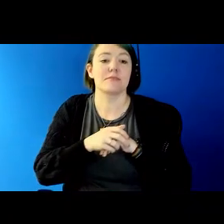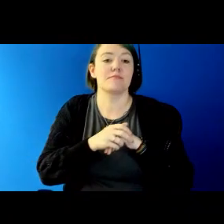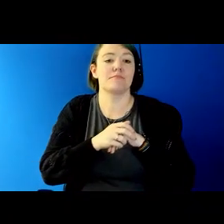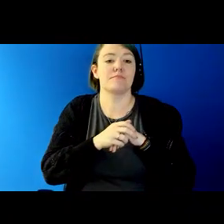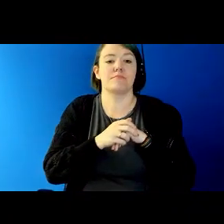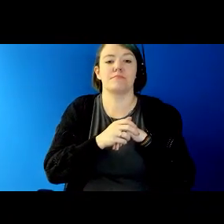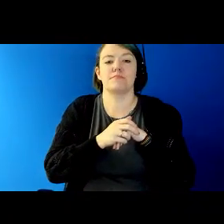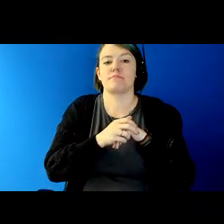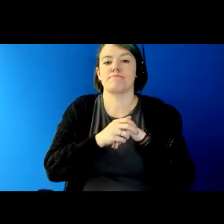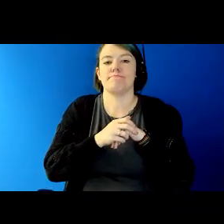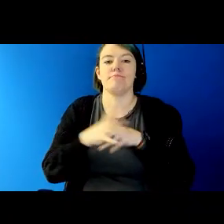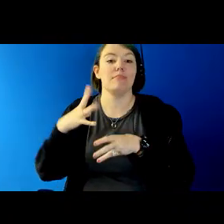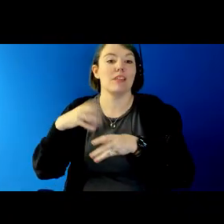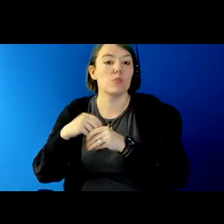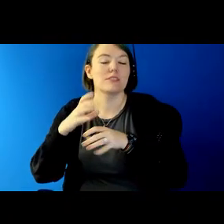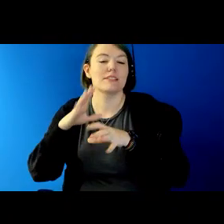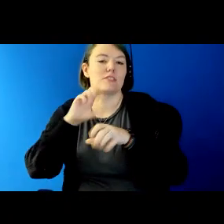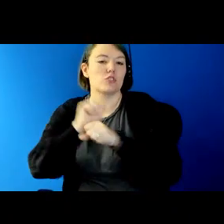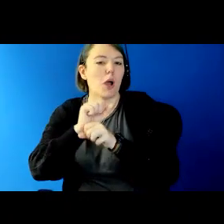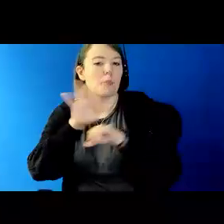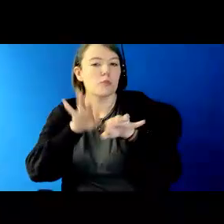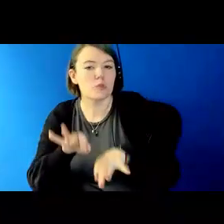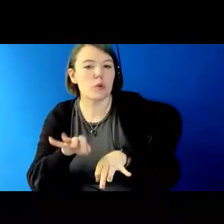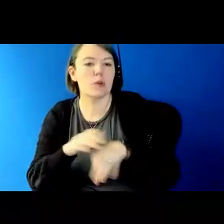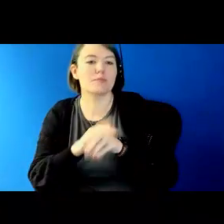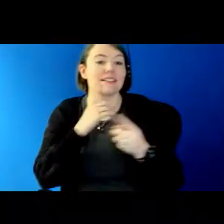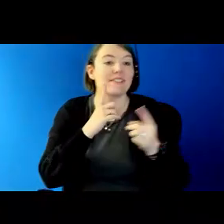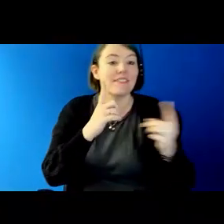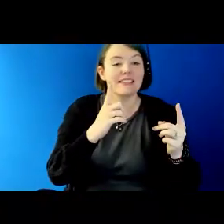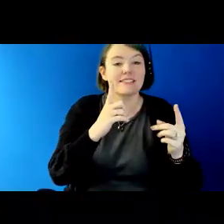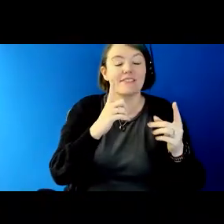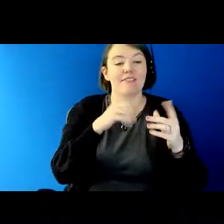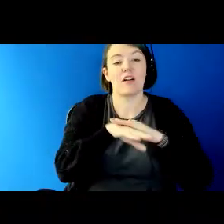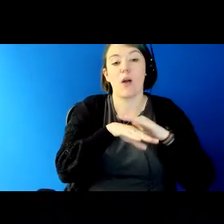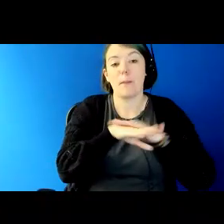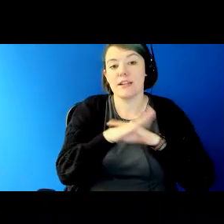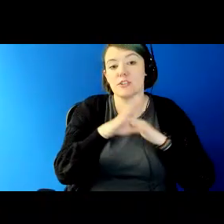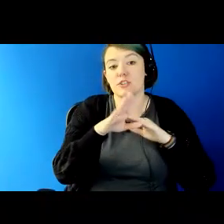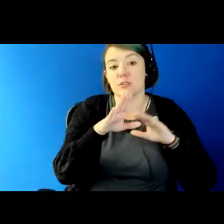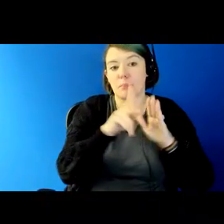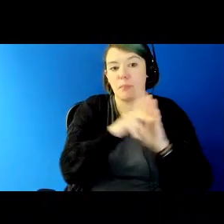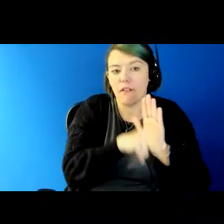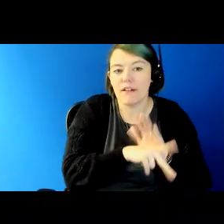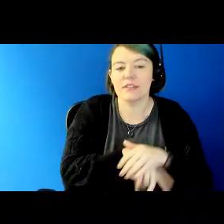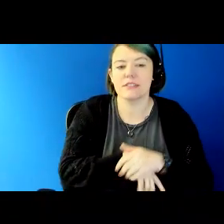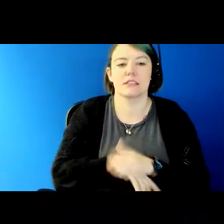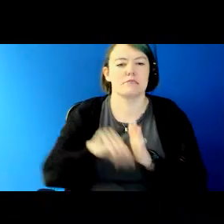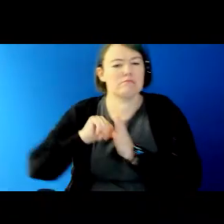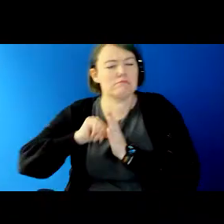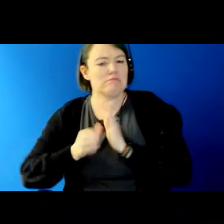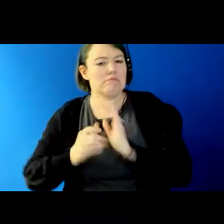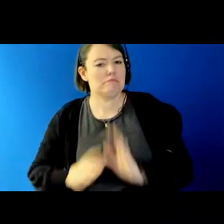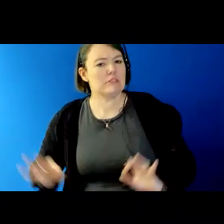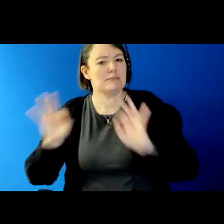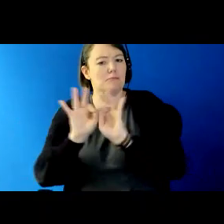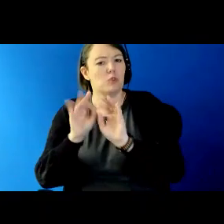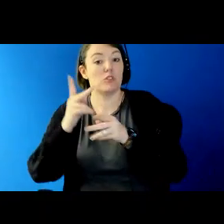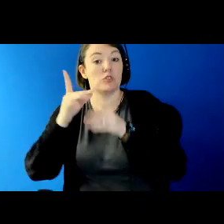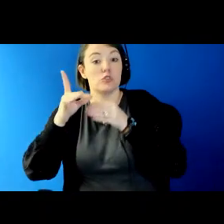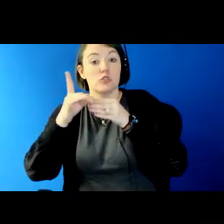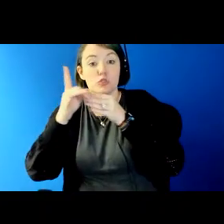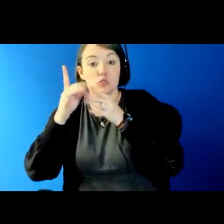groups, mentorship opportunities, and disability awareness training in cultivating that culture of belonging. And we learned how